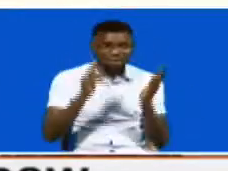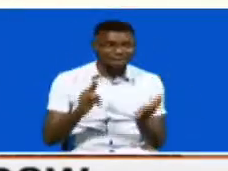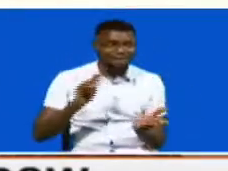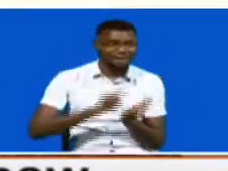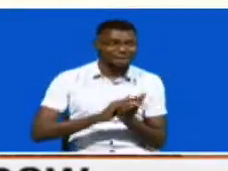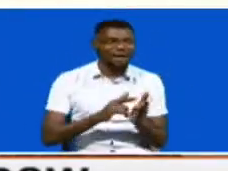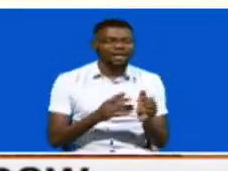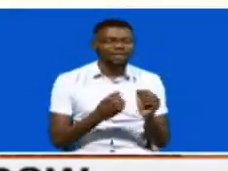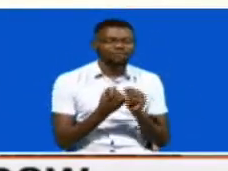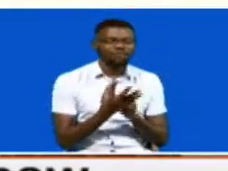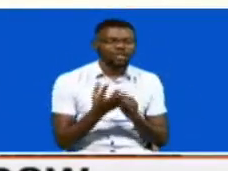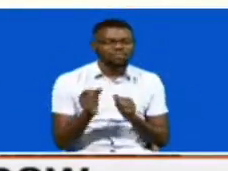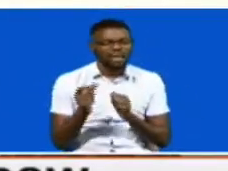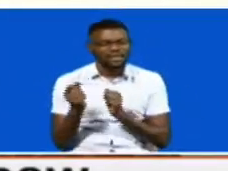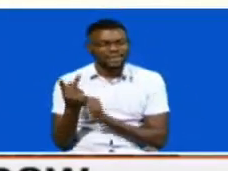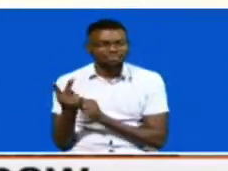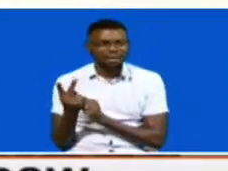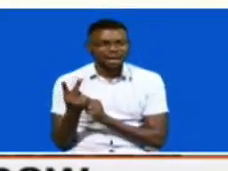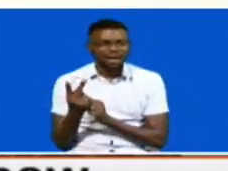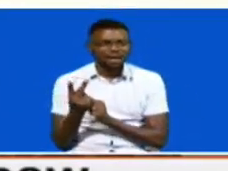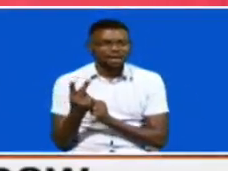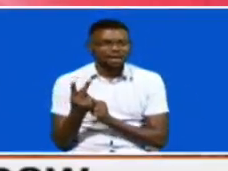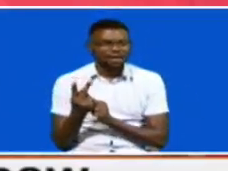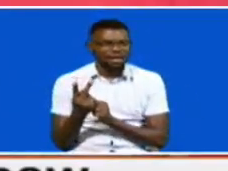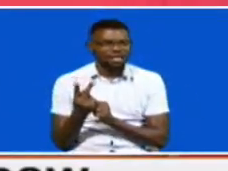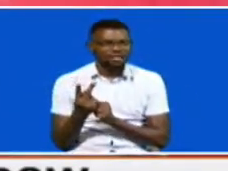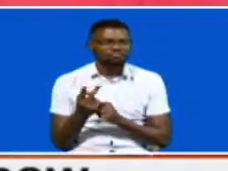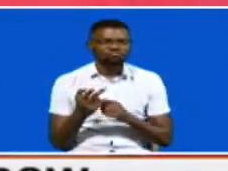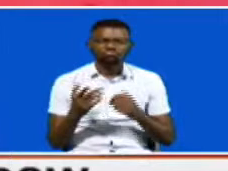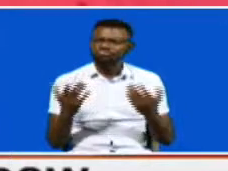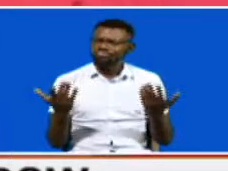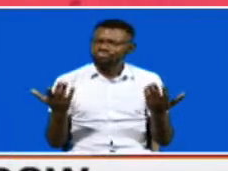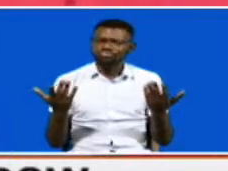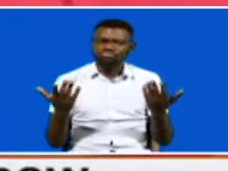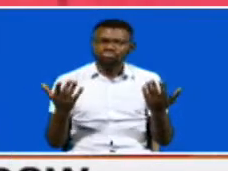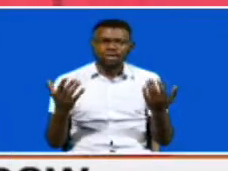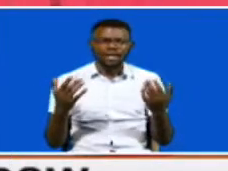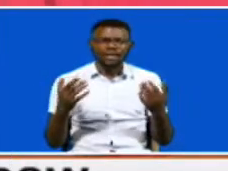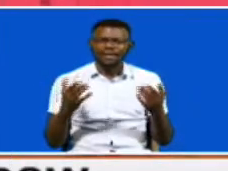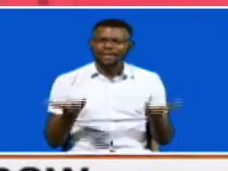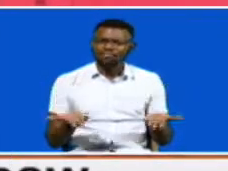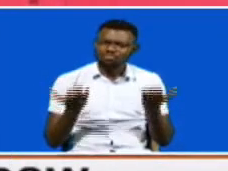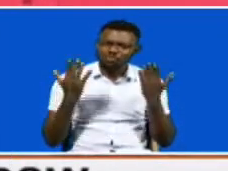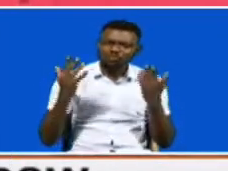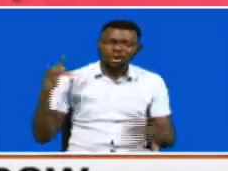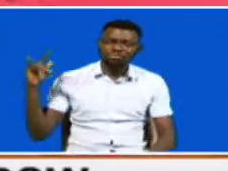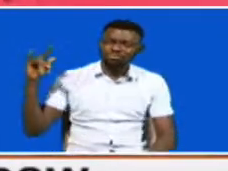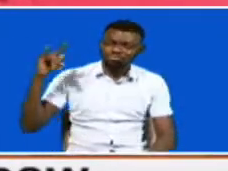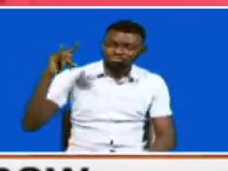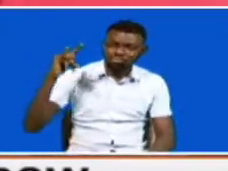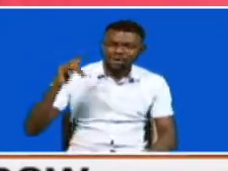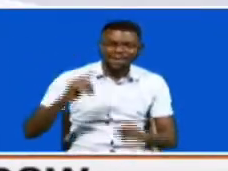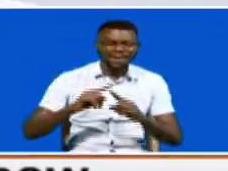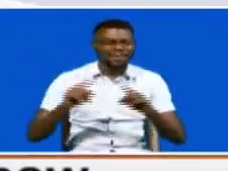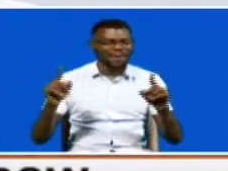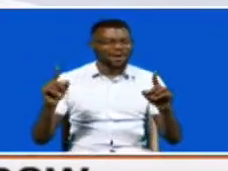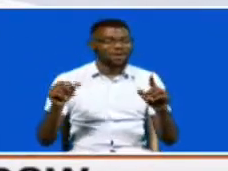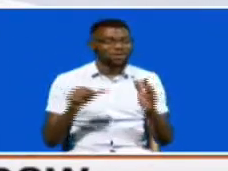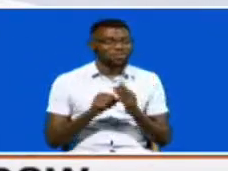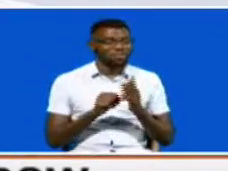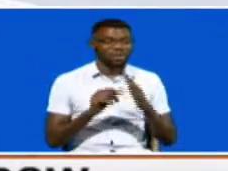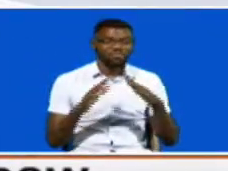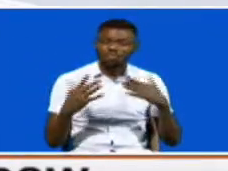on December 14th, it opened a new chapter for the region's transport sector. But one thing was evident.